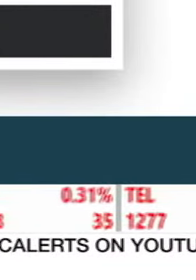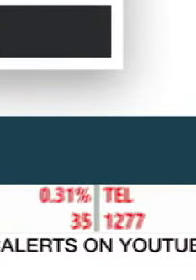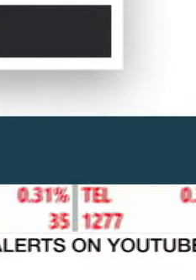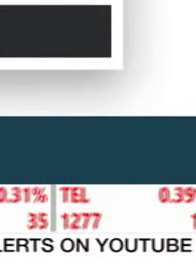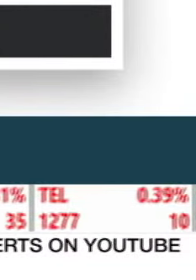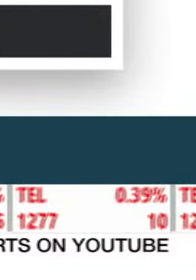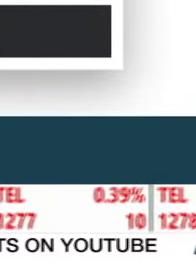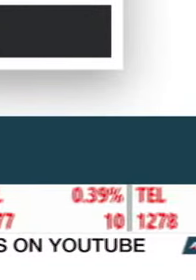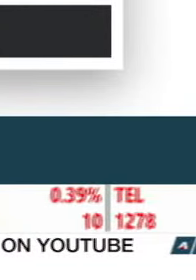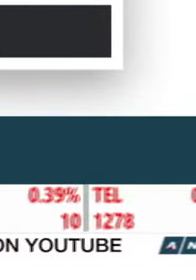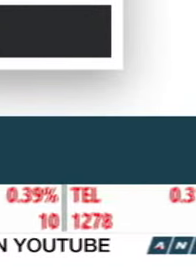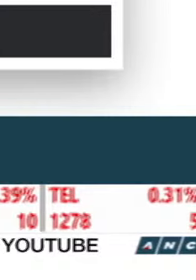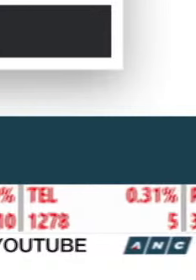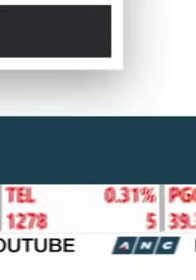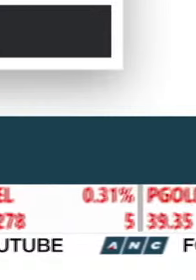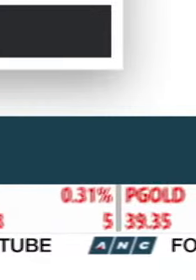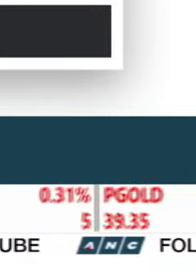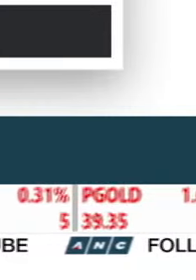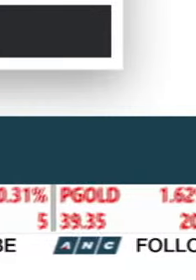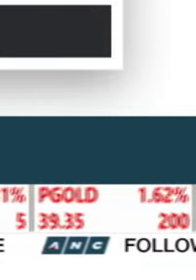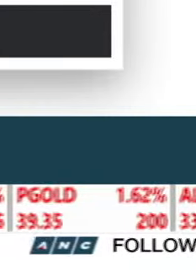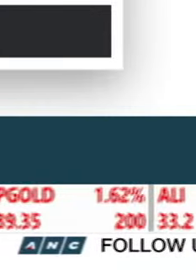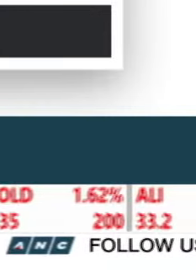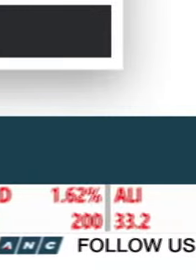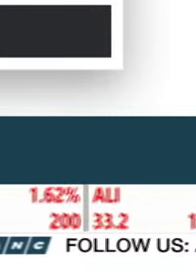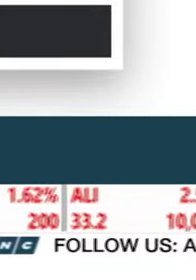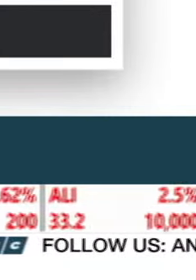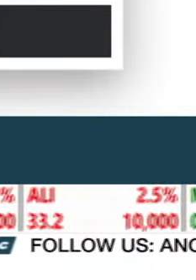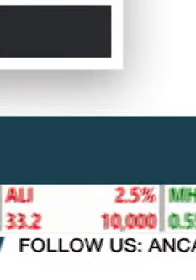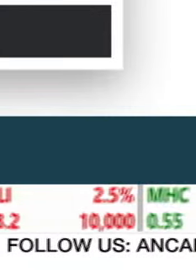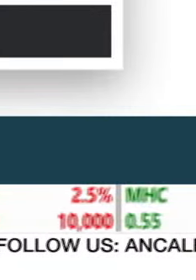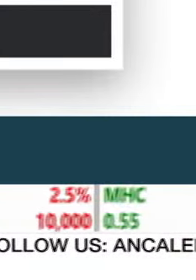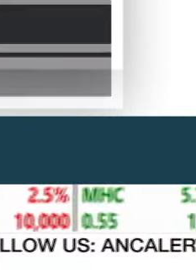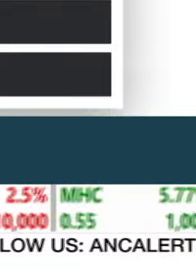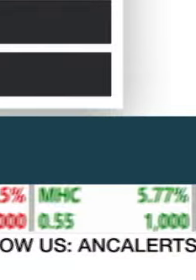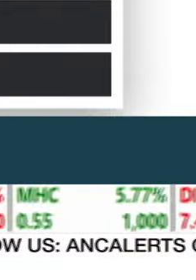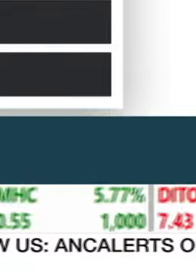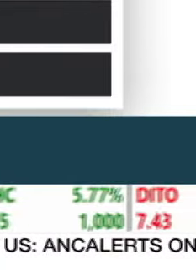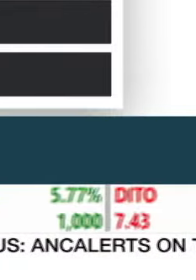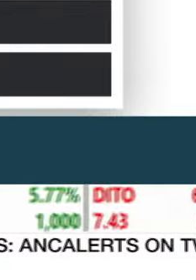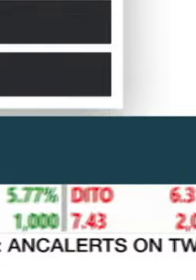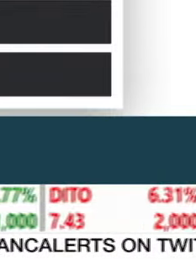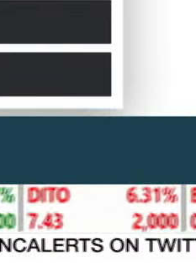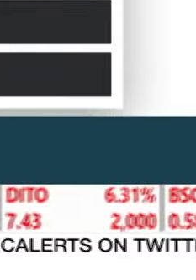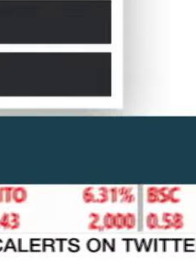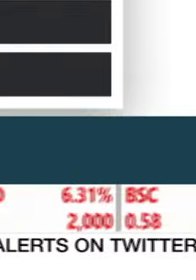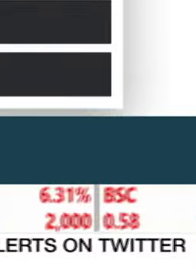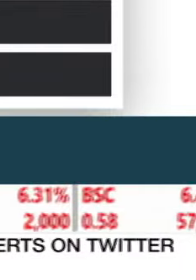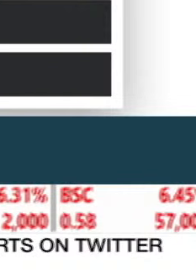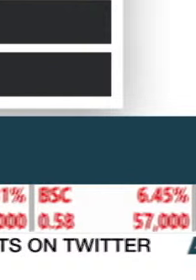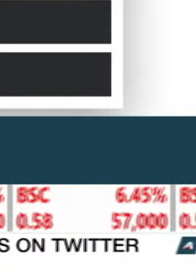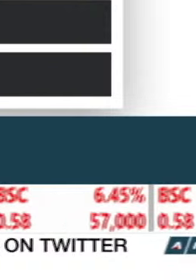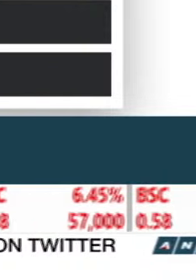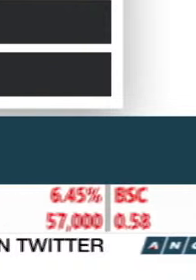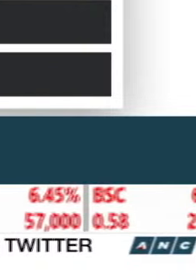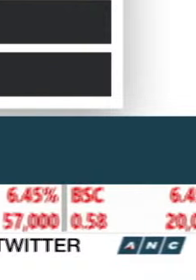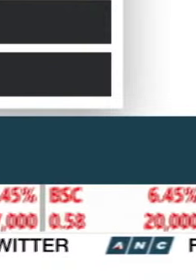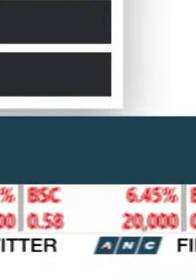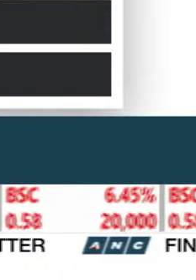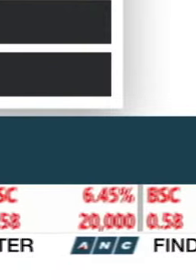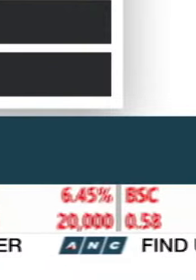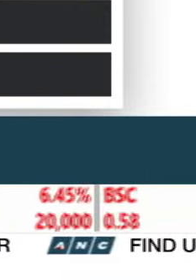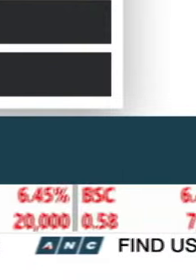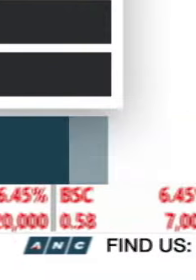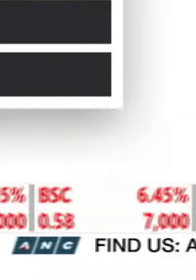50,562 are active cases, the highest in nearly 3 weeks. 17 more died. That's the lowest in almost